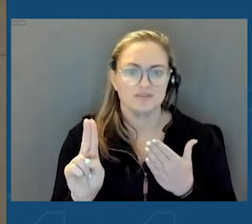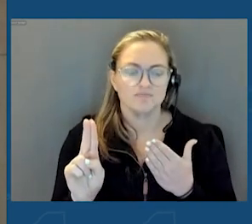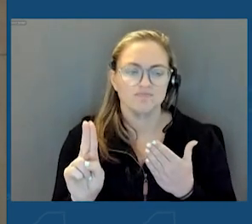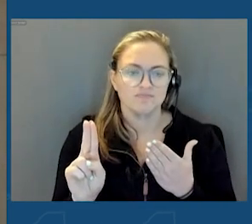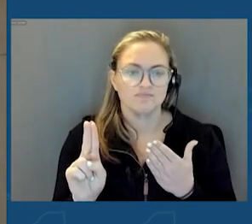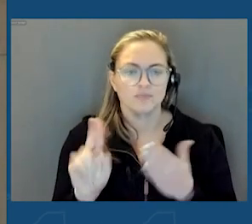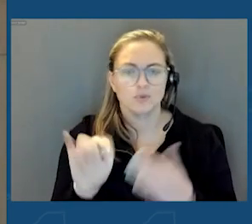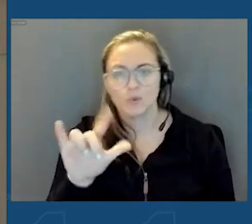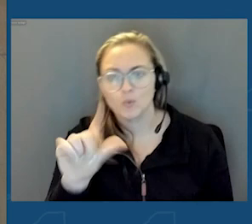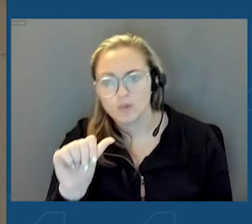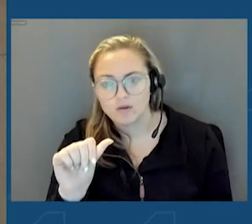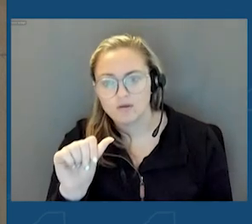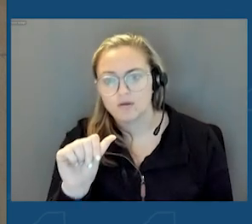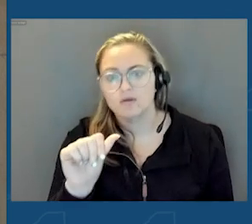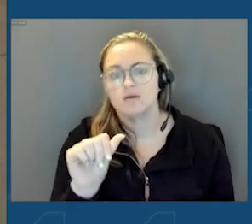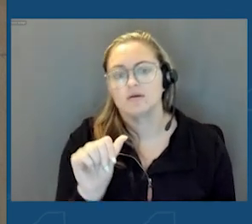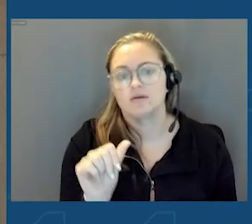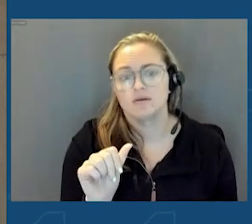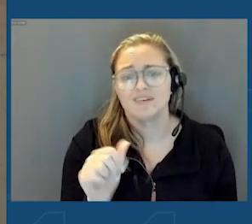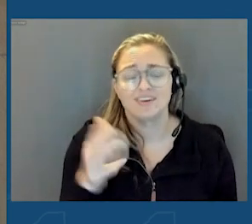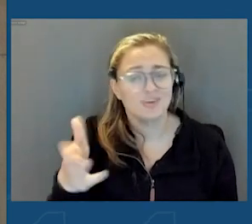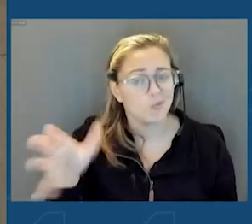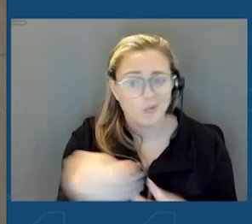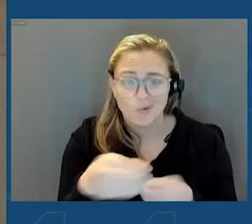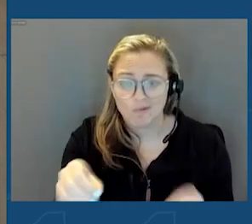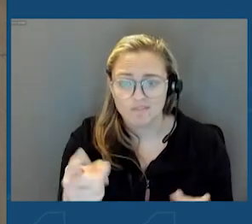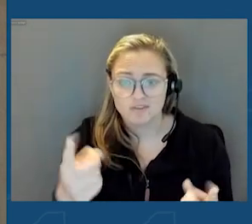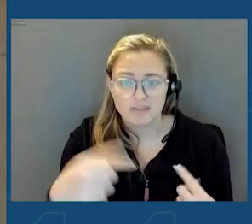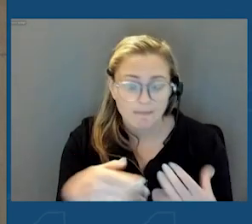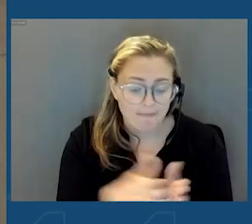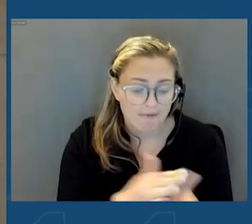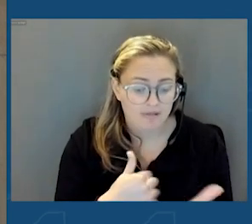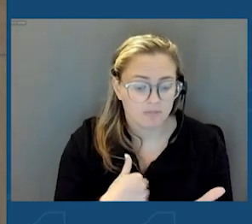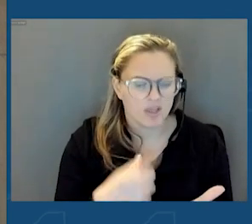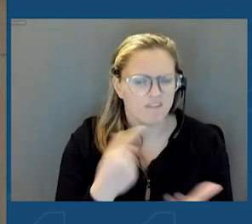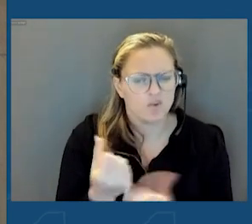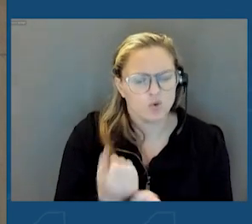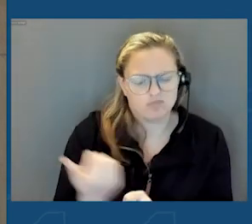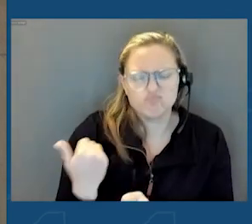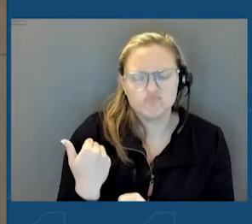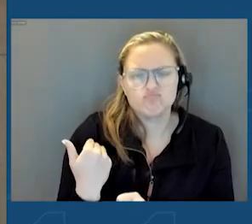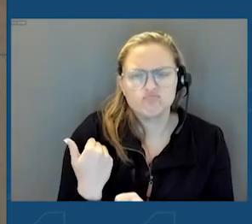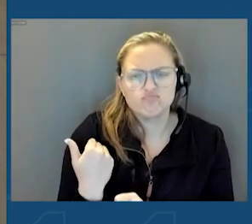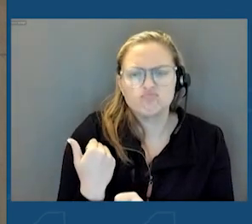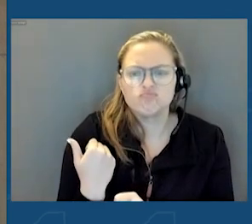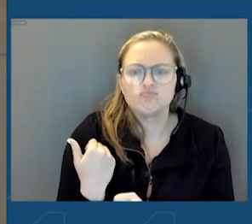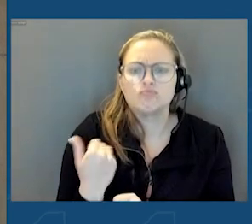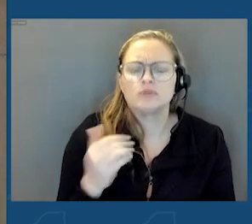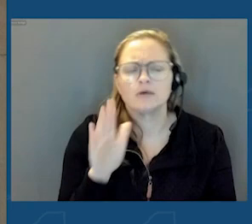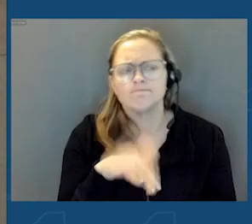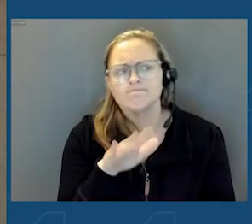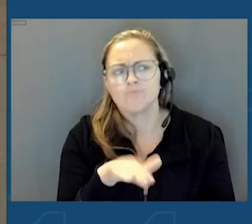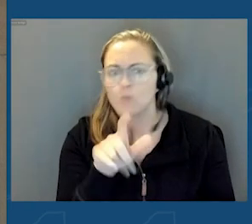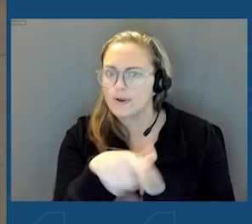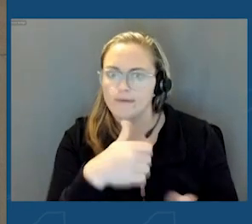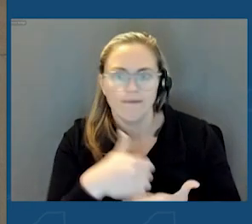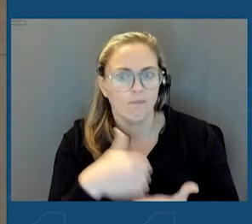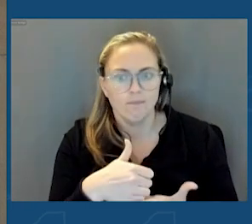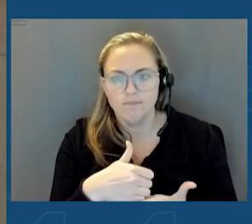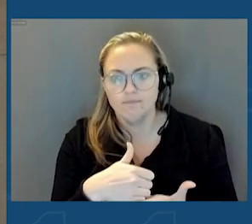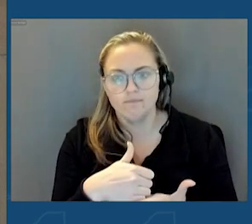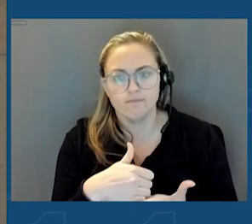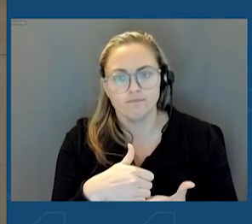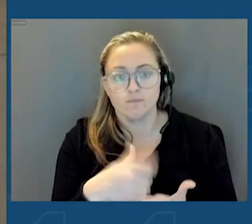Lola, your office came to me a couple of years ago and said, we need help and we